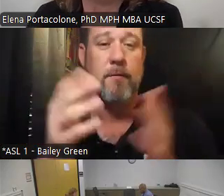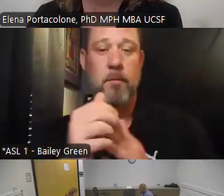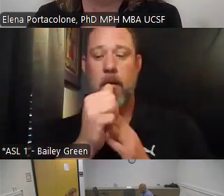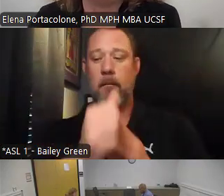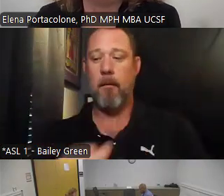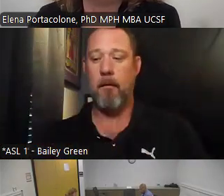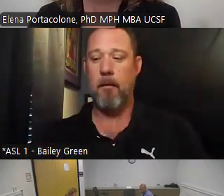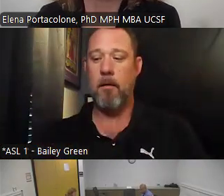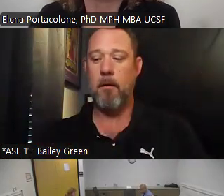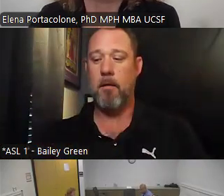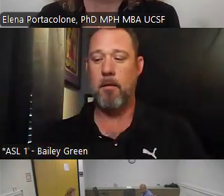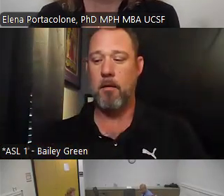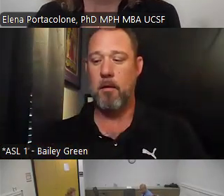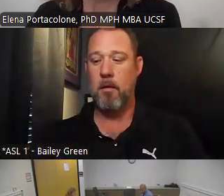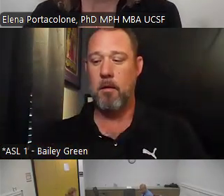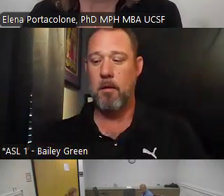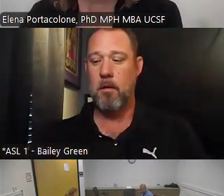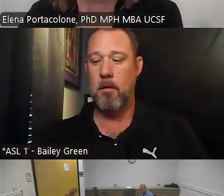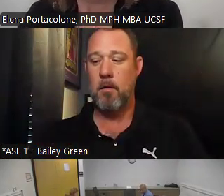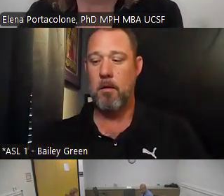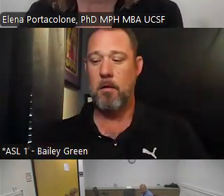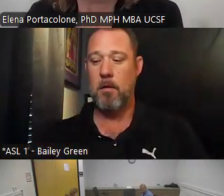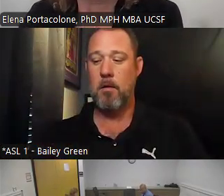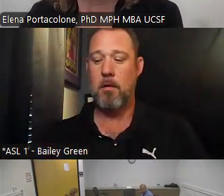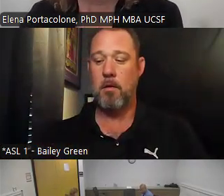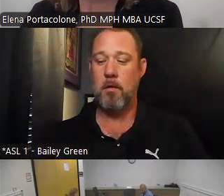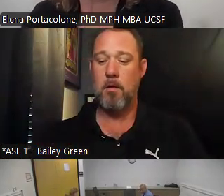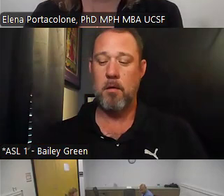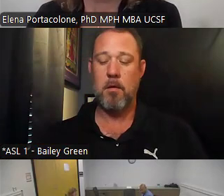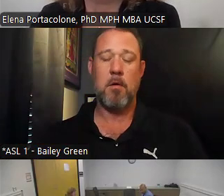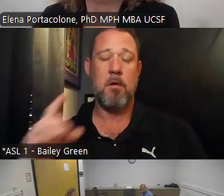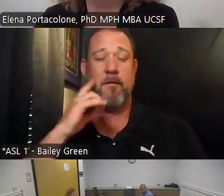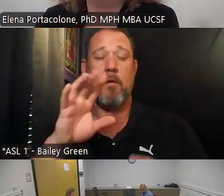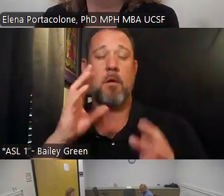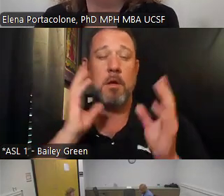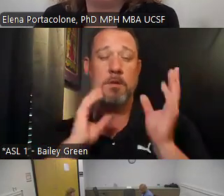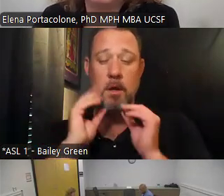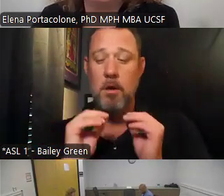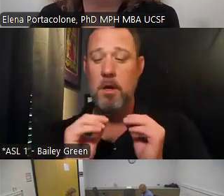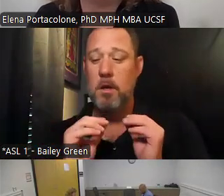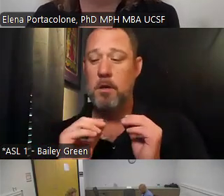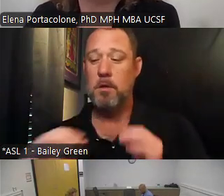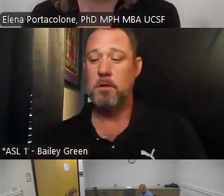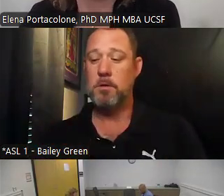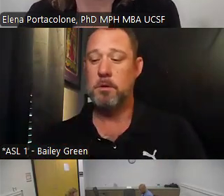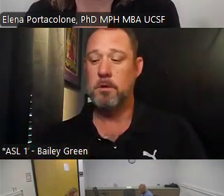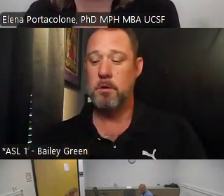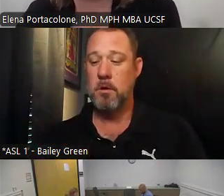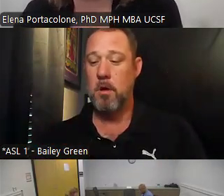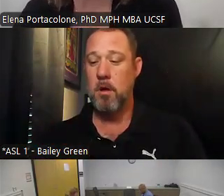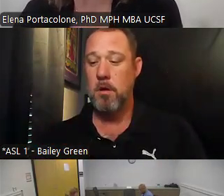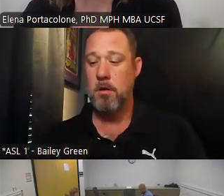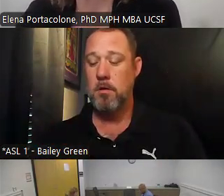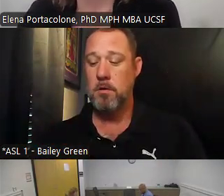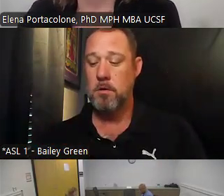national demonstration program called Guiding an Improved Dementia Experience, that has been rolled out in